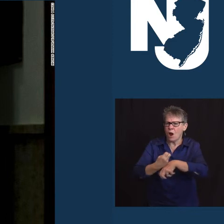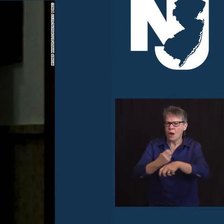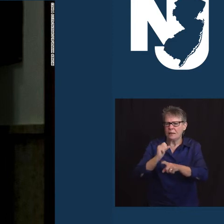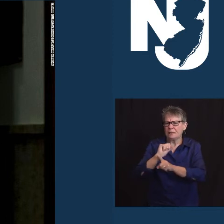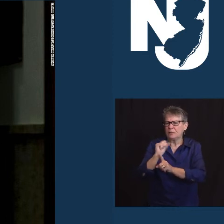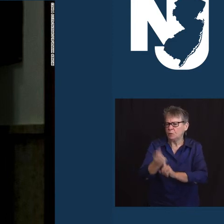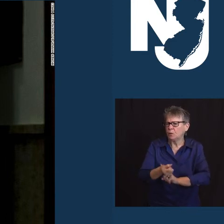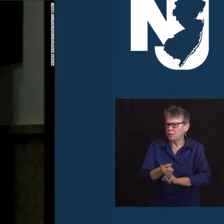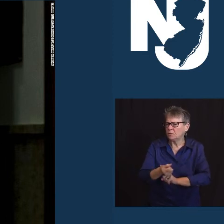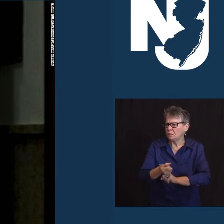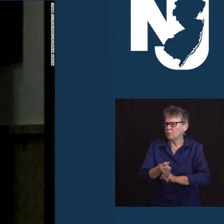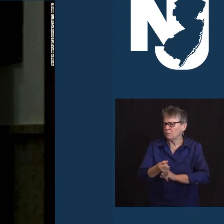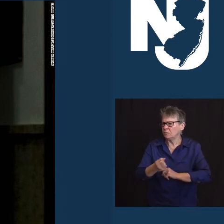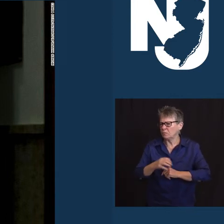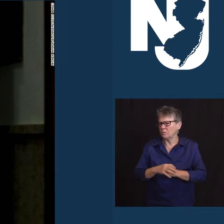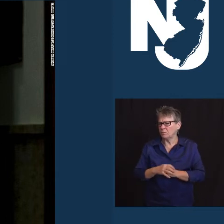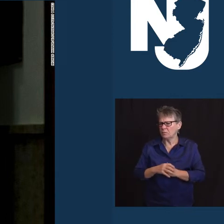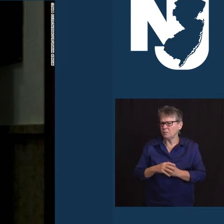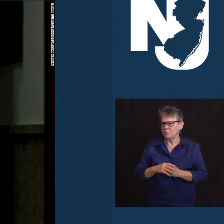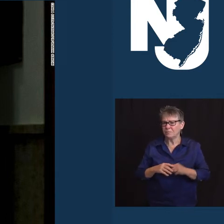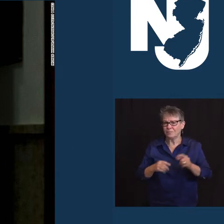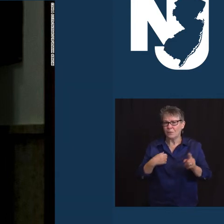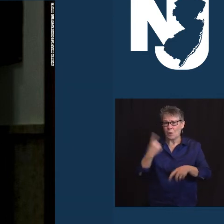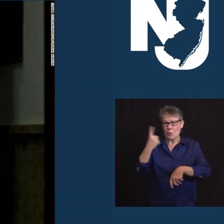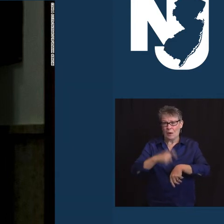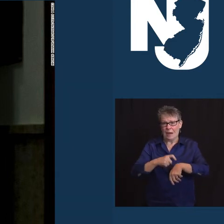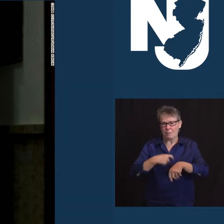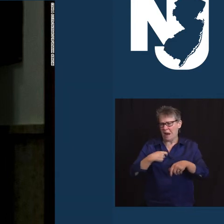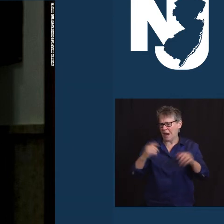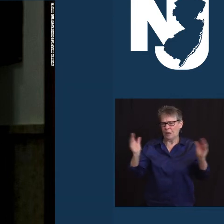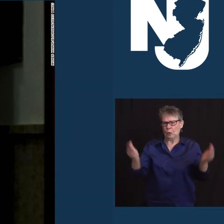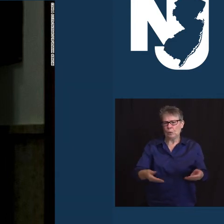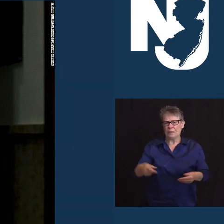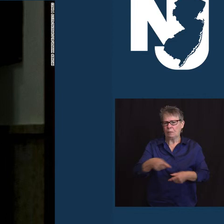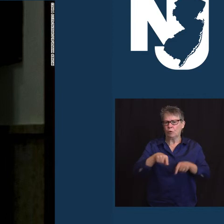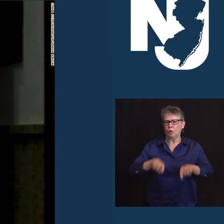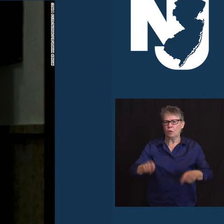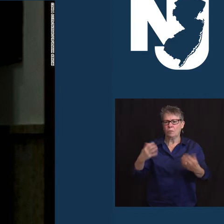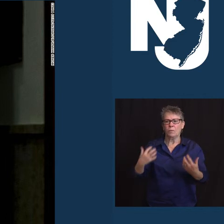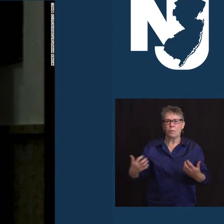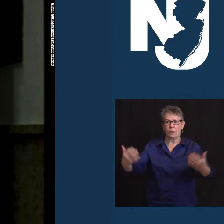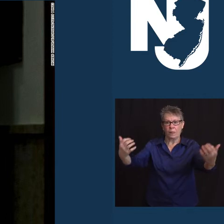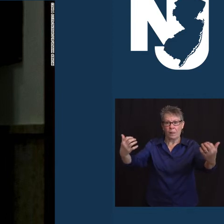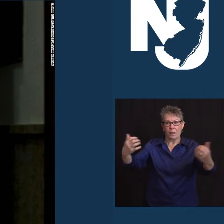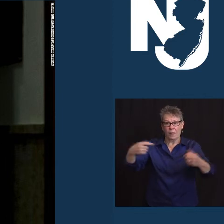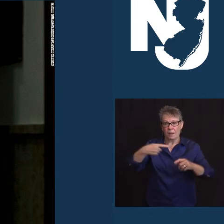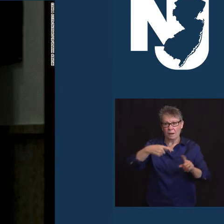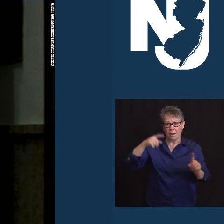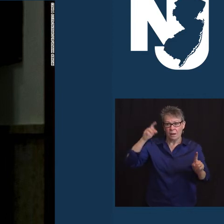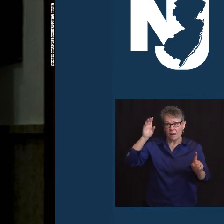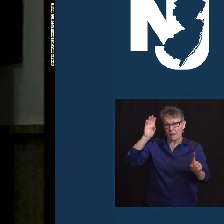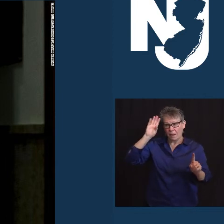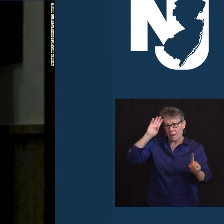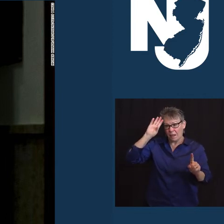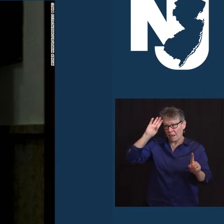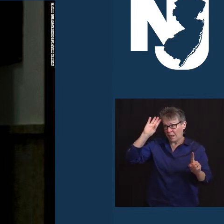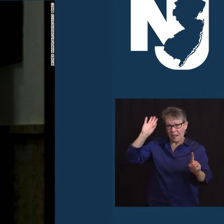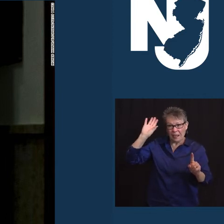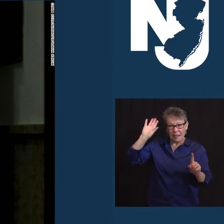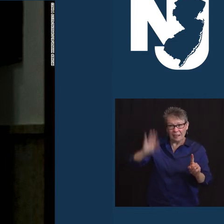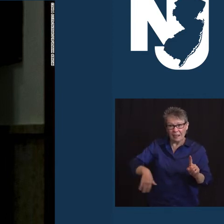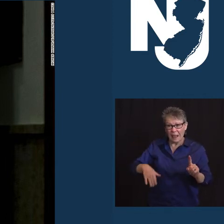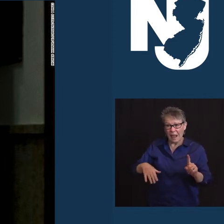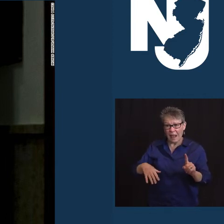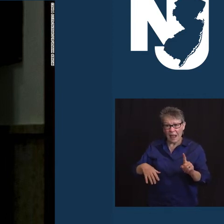better than this. He walked up to me after and said, "Ambassador, that was quite an introduction. May I have a copy of that?" I thought, man, it won't get any better